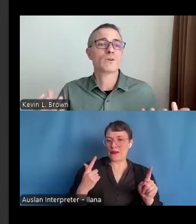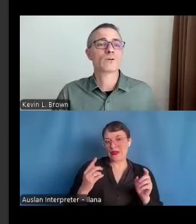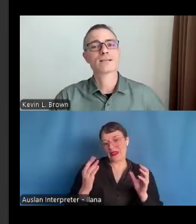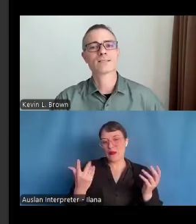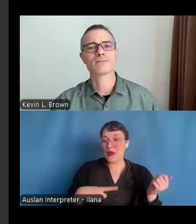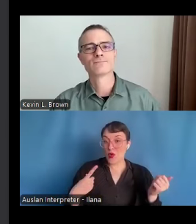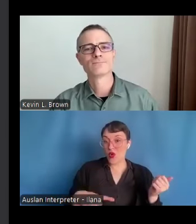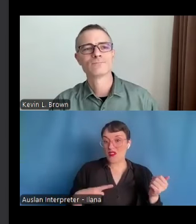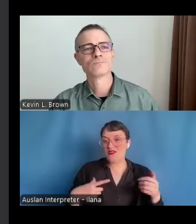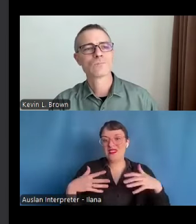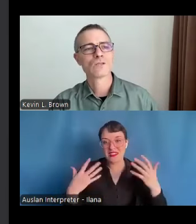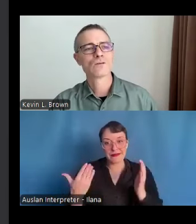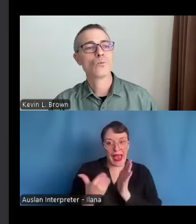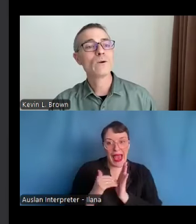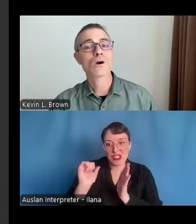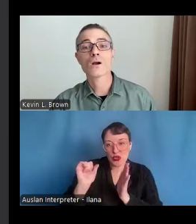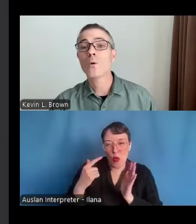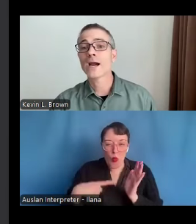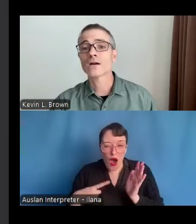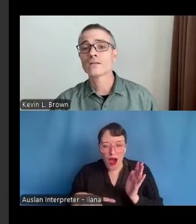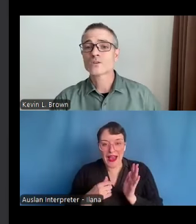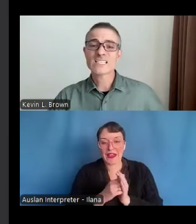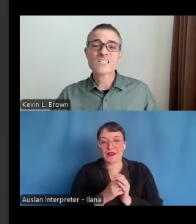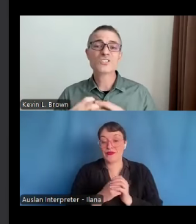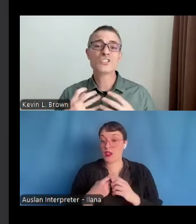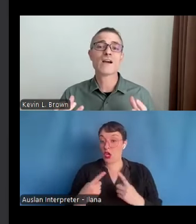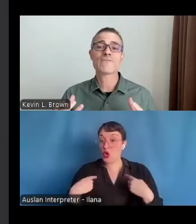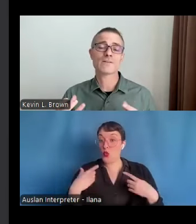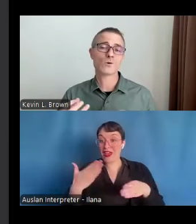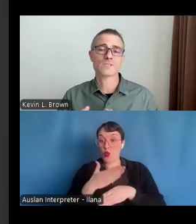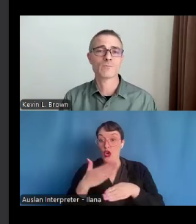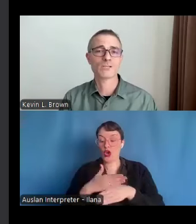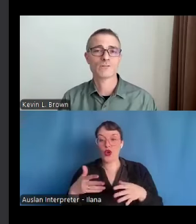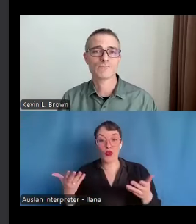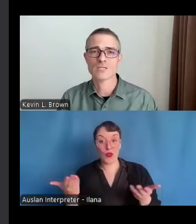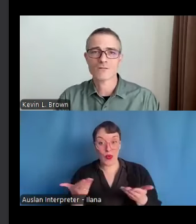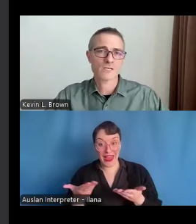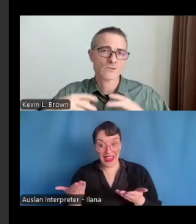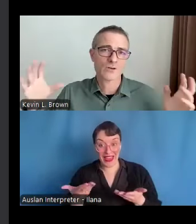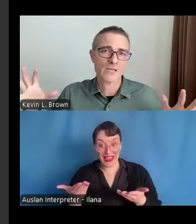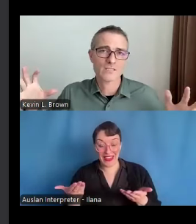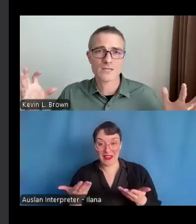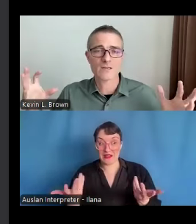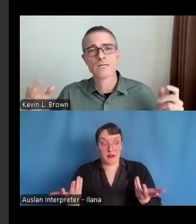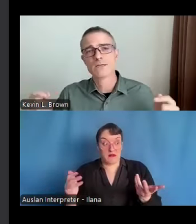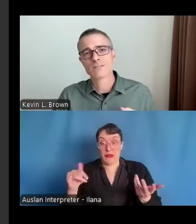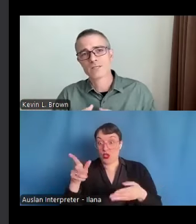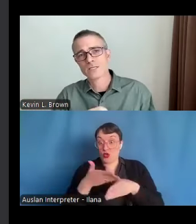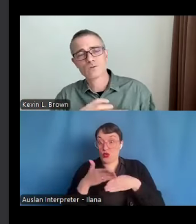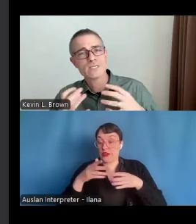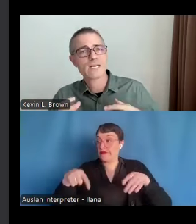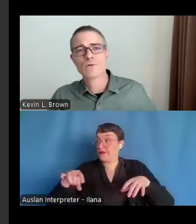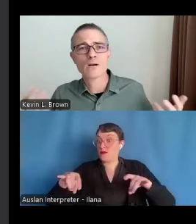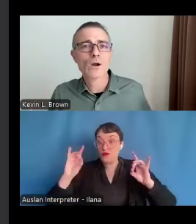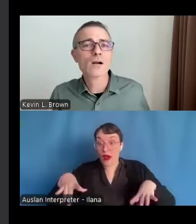problem you're addressing? We work where? So this is the geographic focus of your mission. Is it across Australia? Is it a